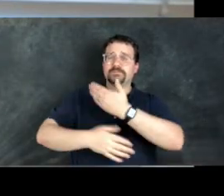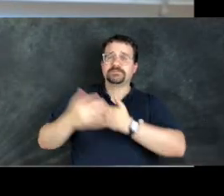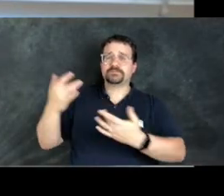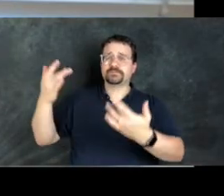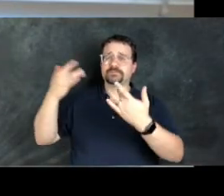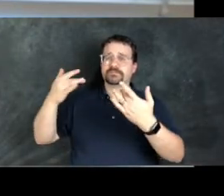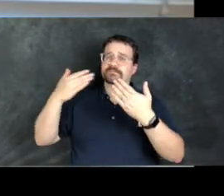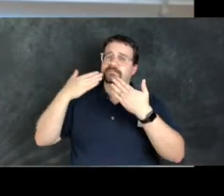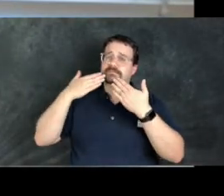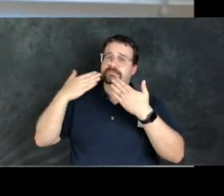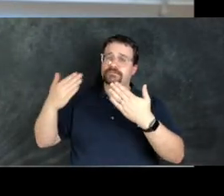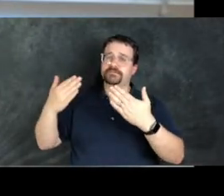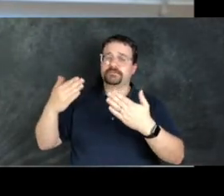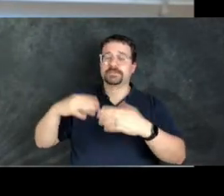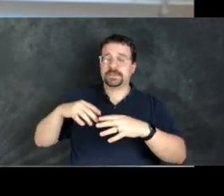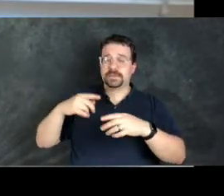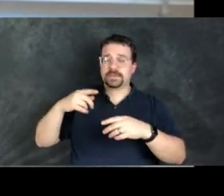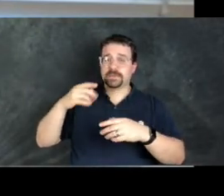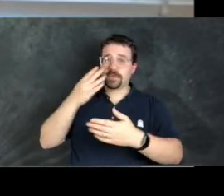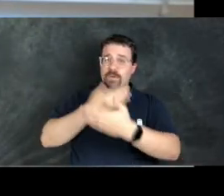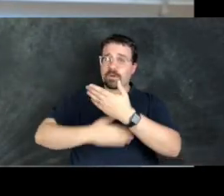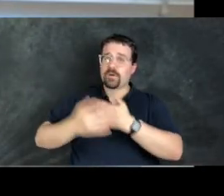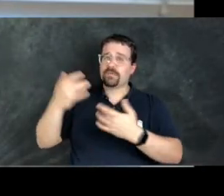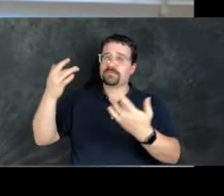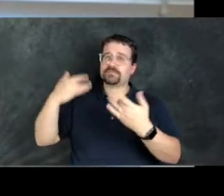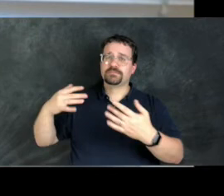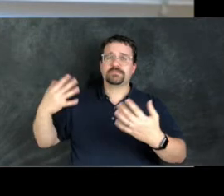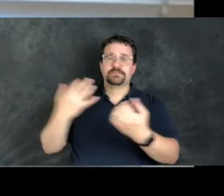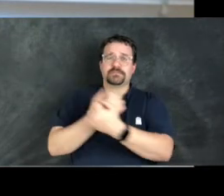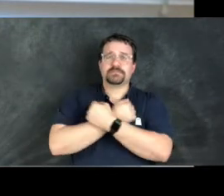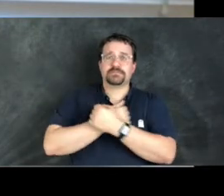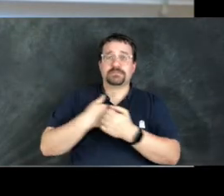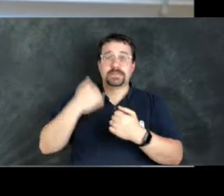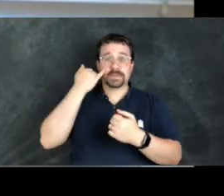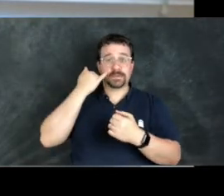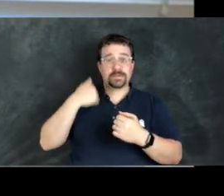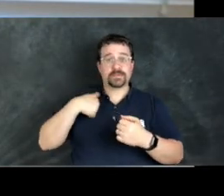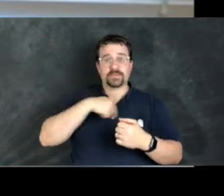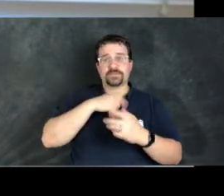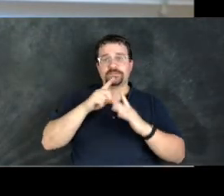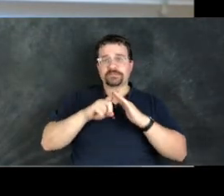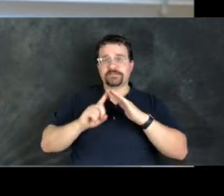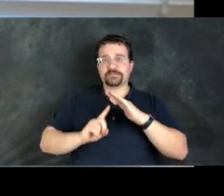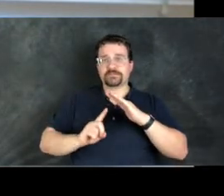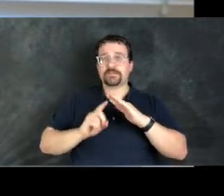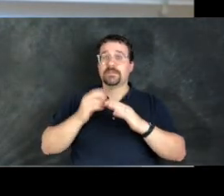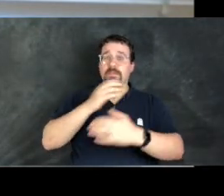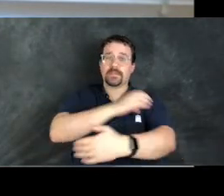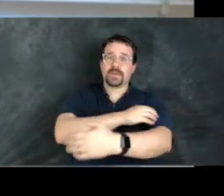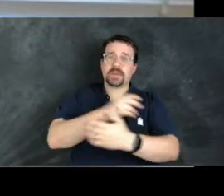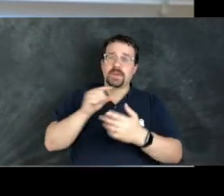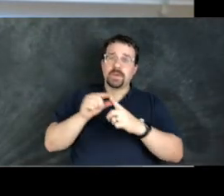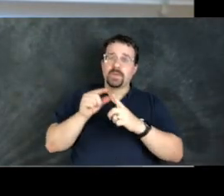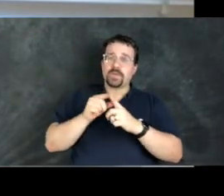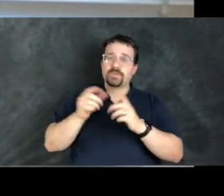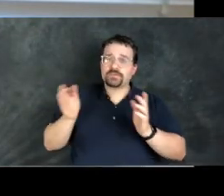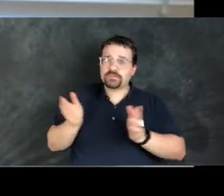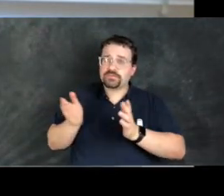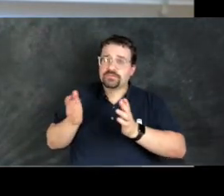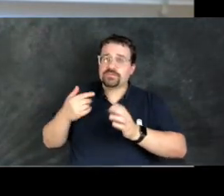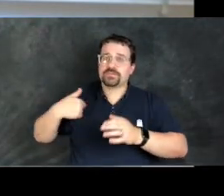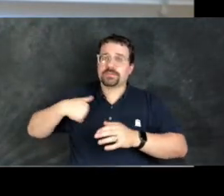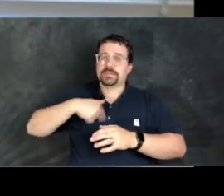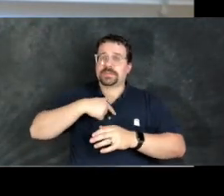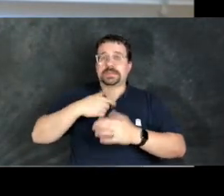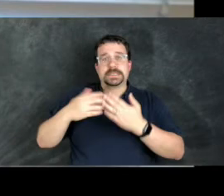of mercy that grasp us when we are sinking, for your powerful word that coaxes us